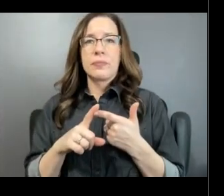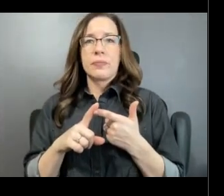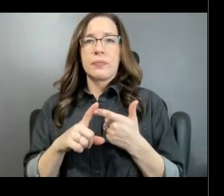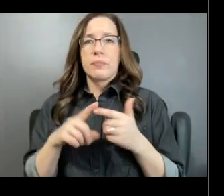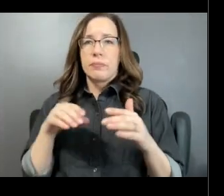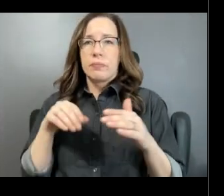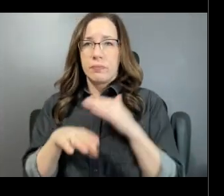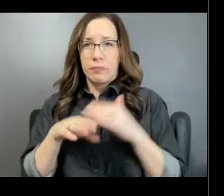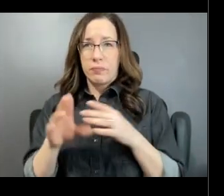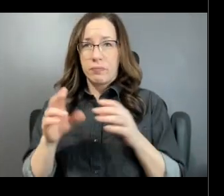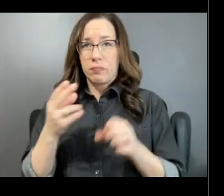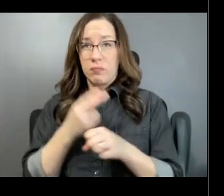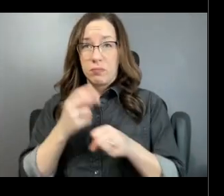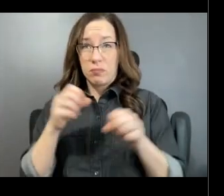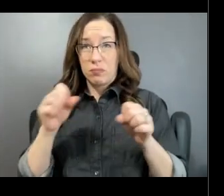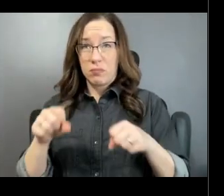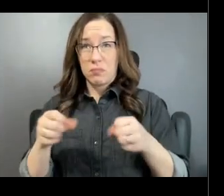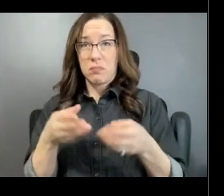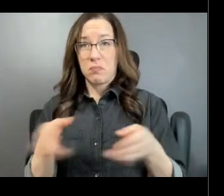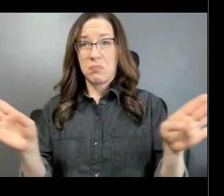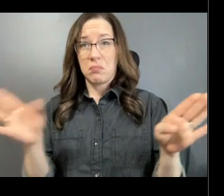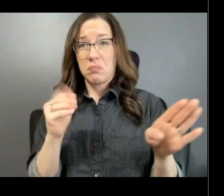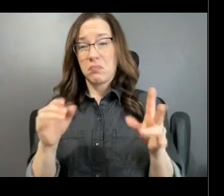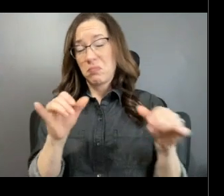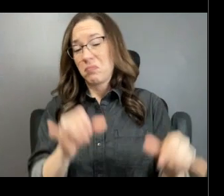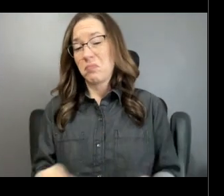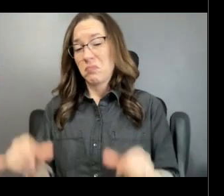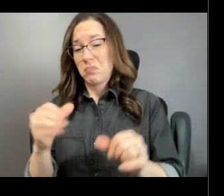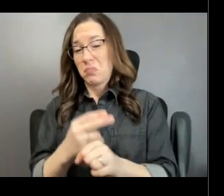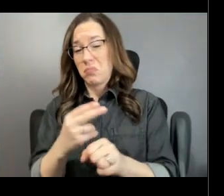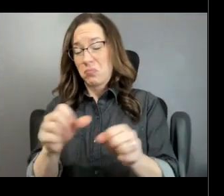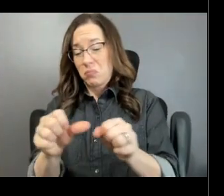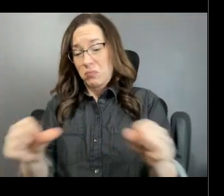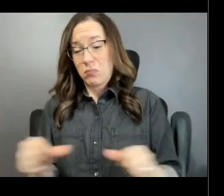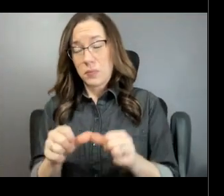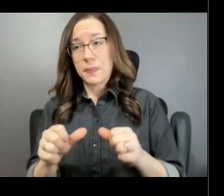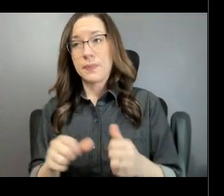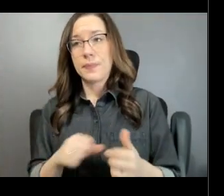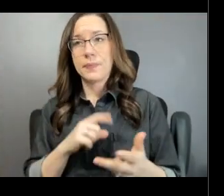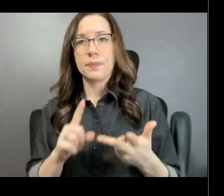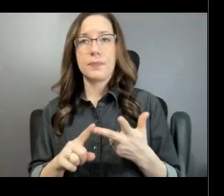accessible and usable public and common use areas.